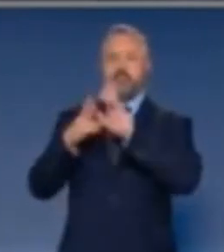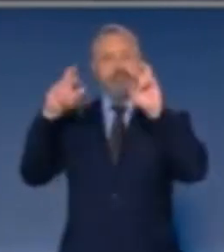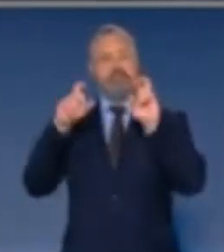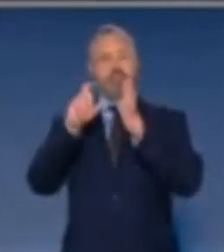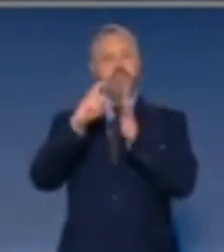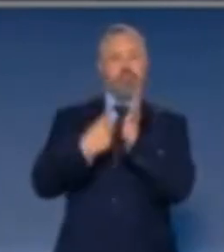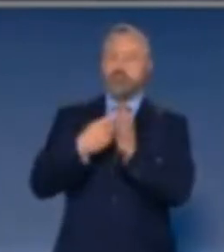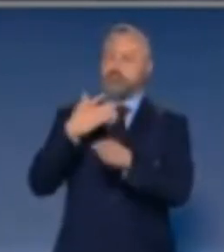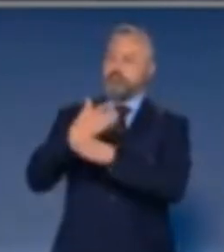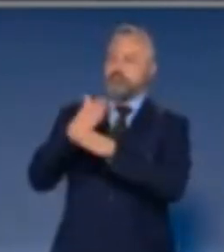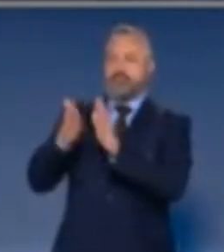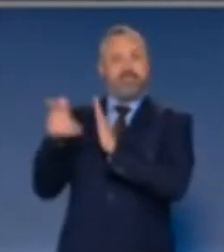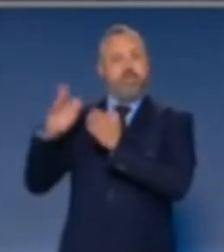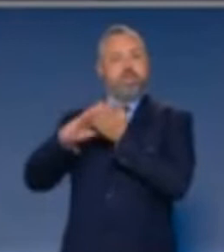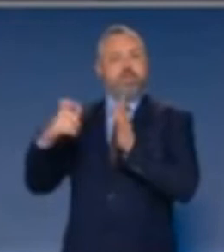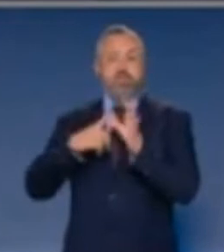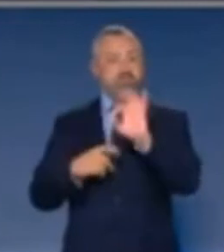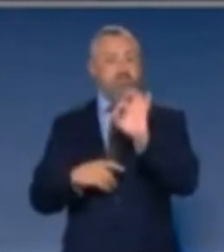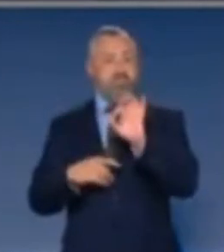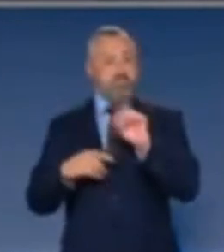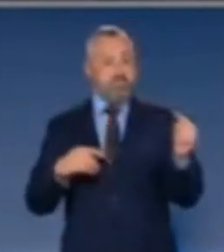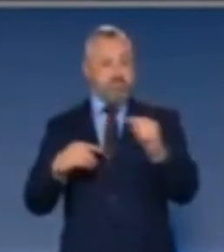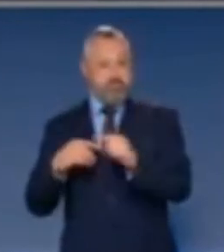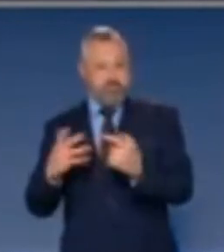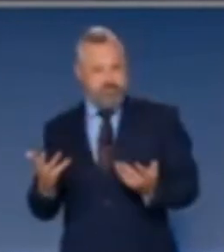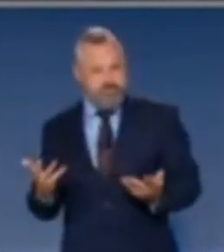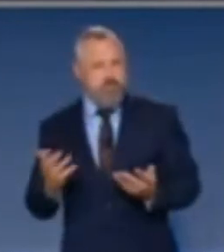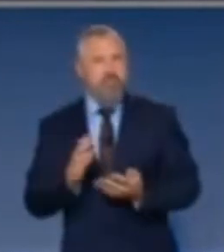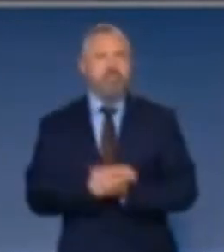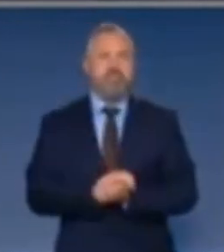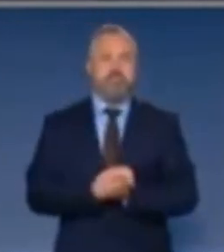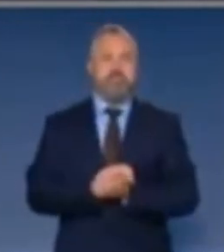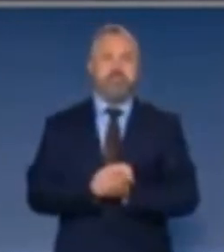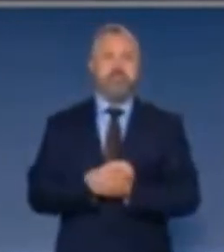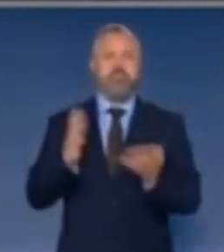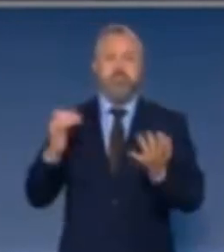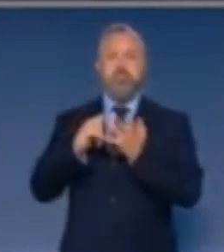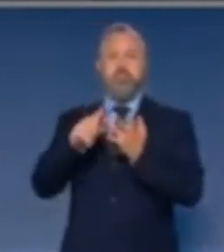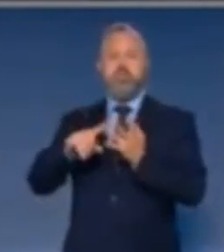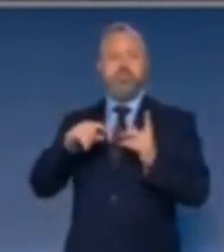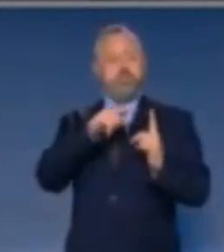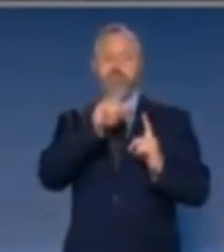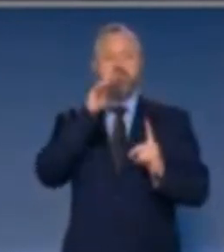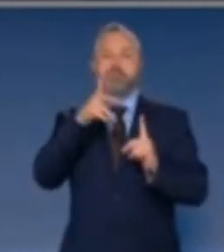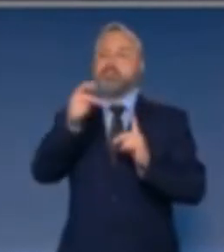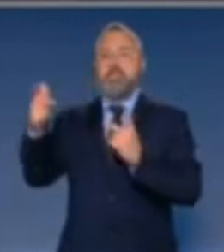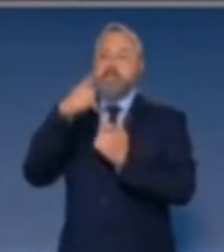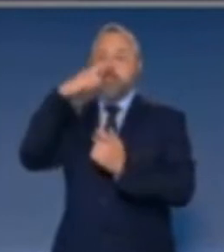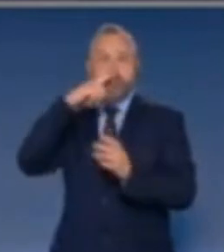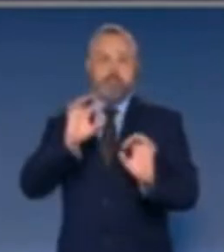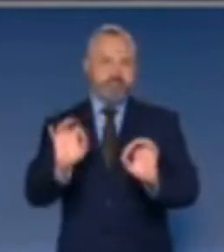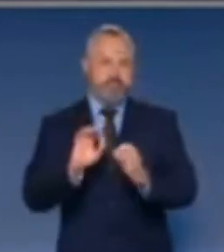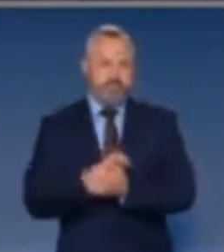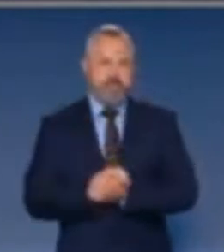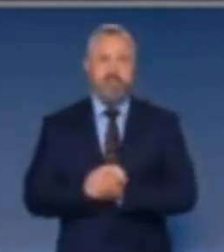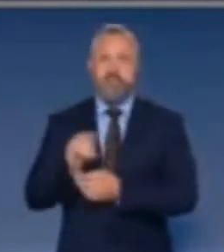but they were not involved in the vaccine administration. As the Minister has advised, the rollout of the vaccine now continues at that